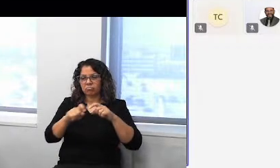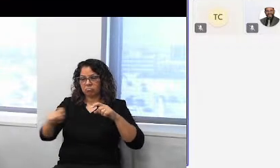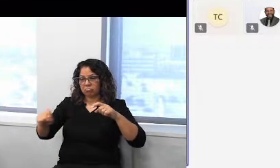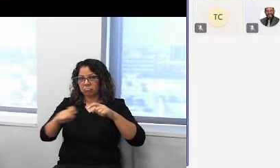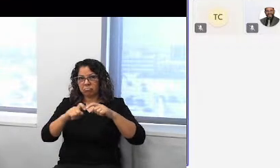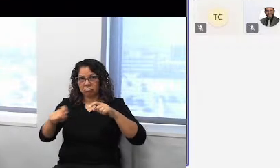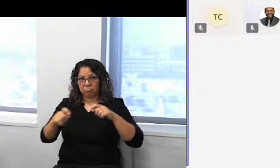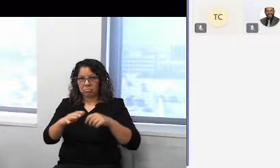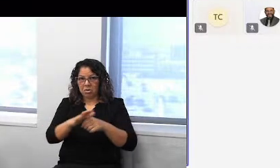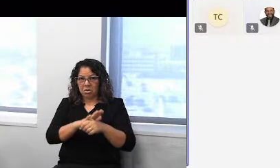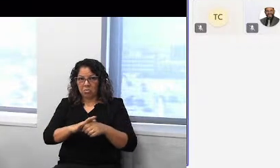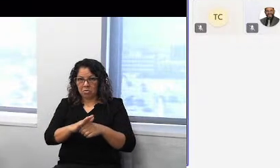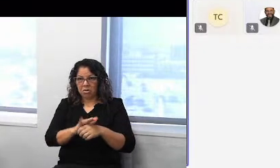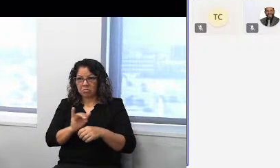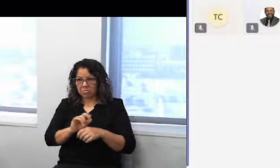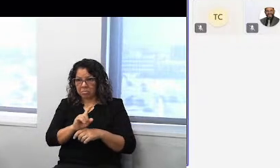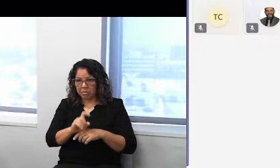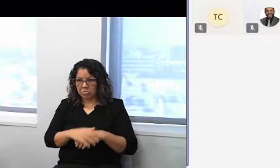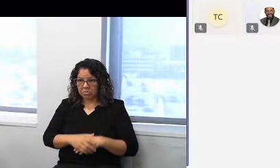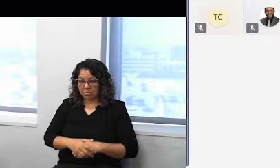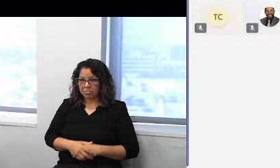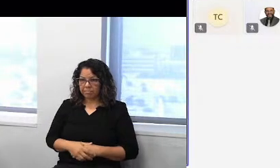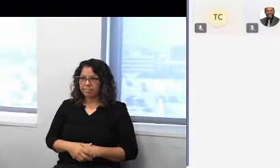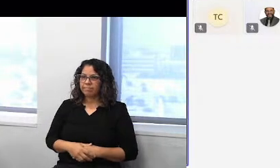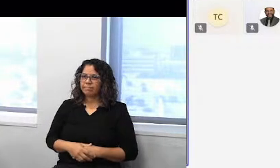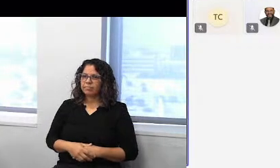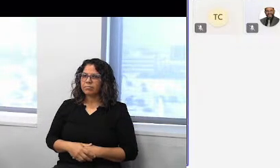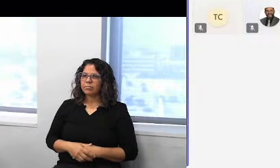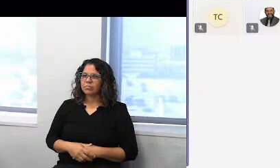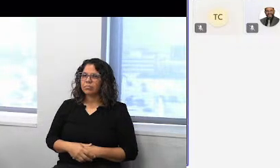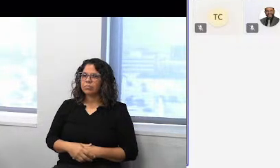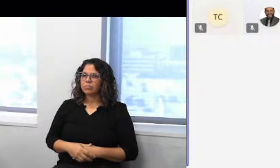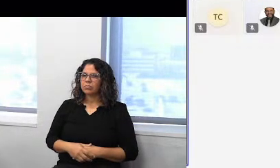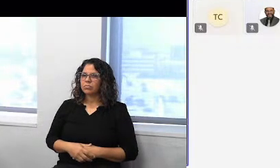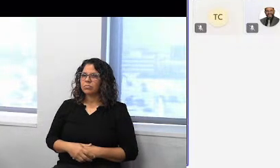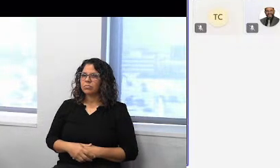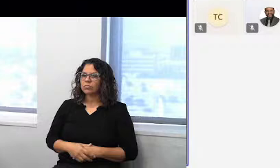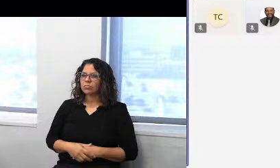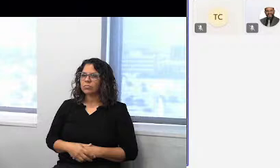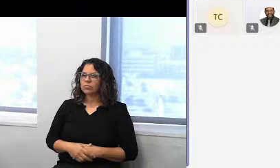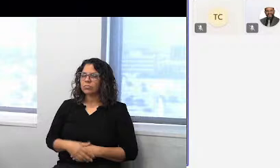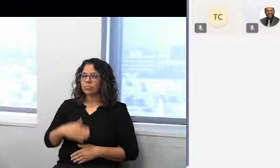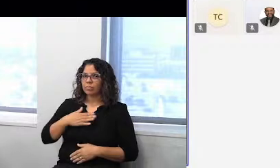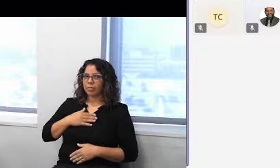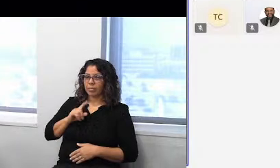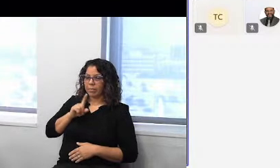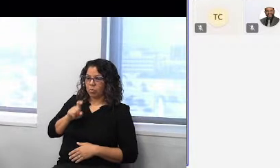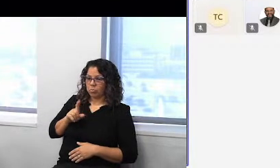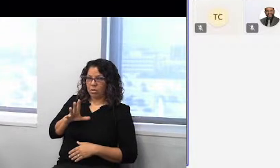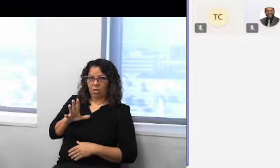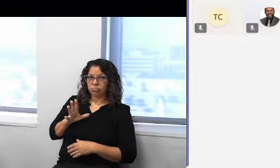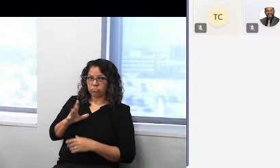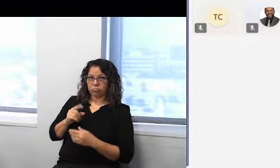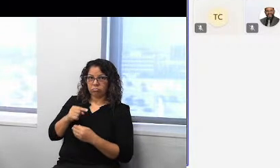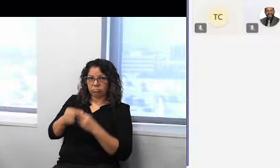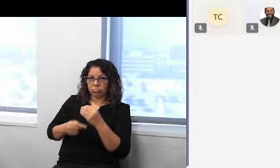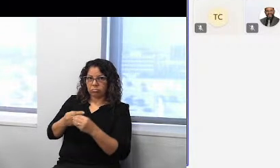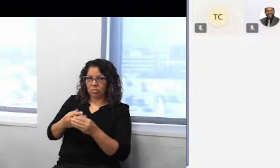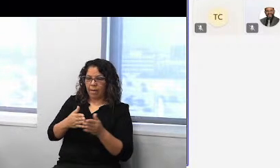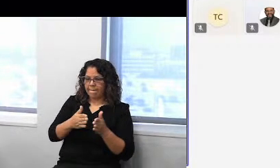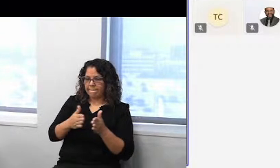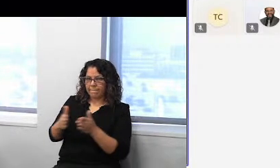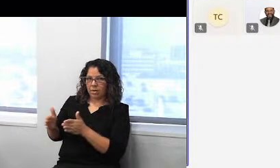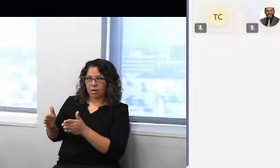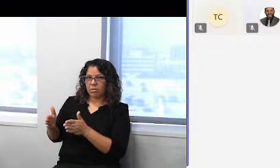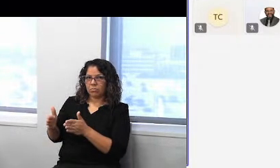asking about that, but I was referring to the concept of the regional integrated transmission plan that is discussed in the report of Ms. Bailey and